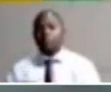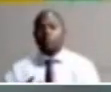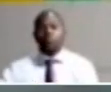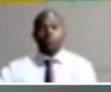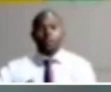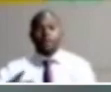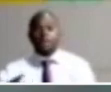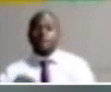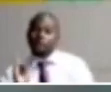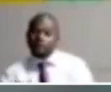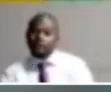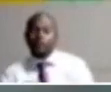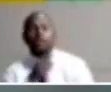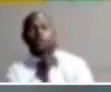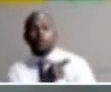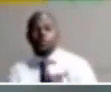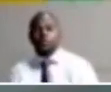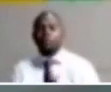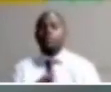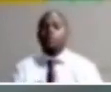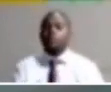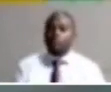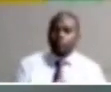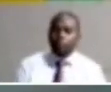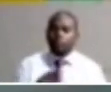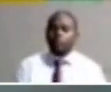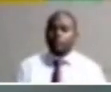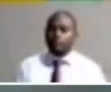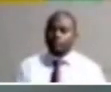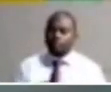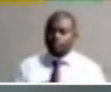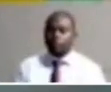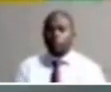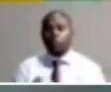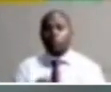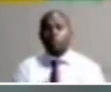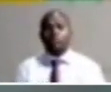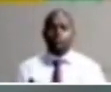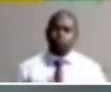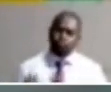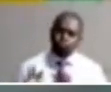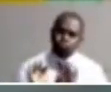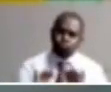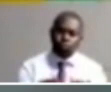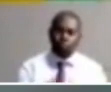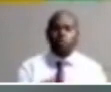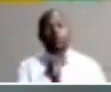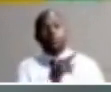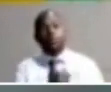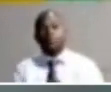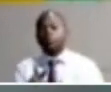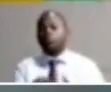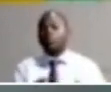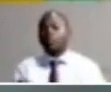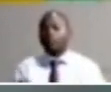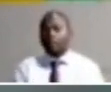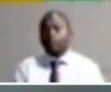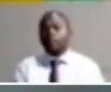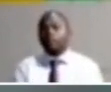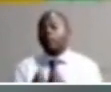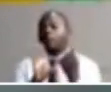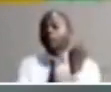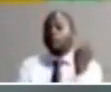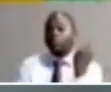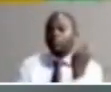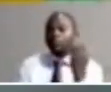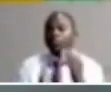two months. This has caused the filling up of all the hospital places, even in the